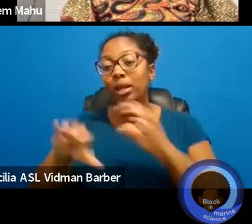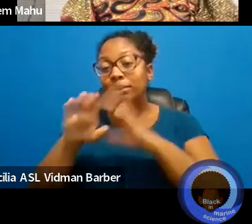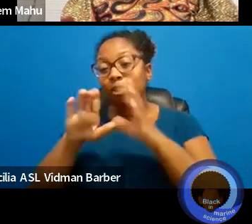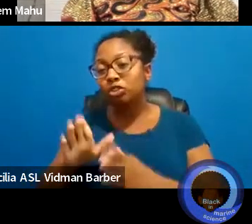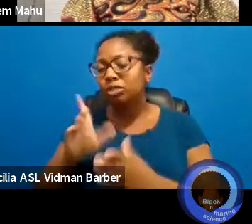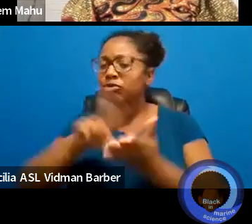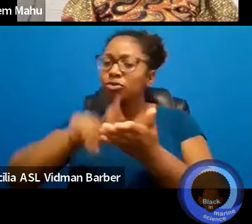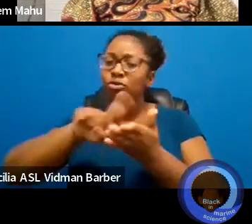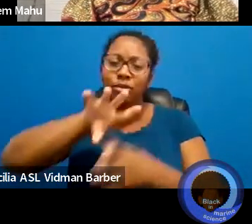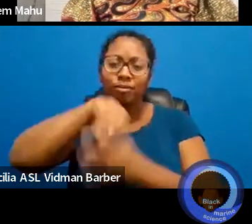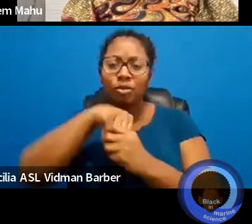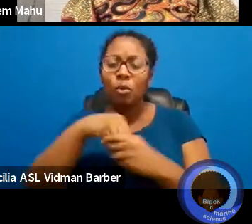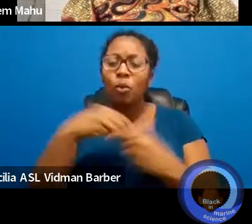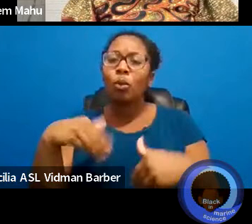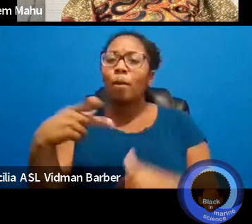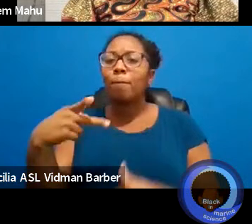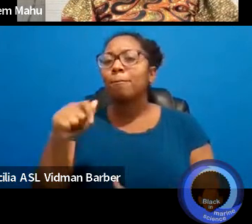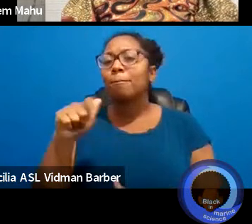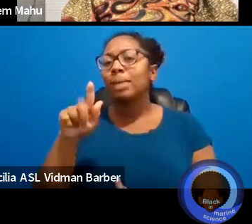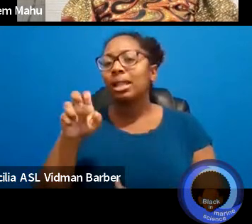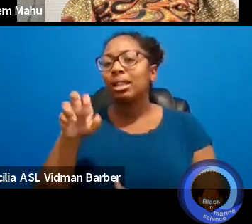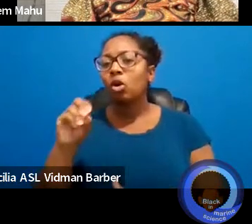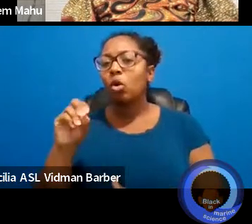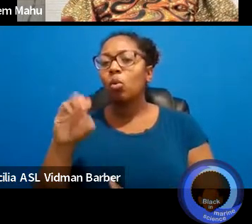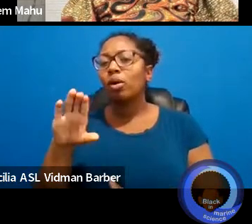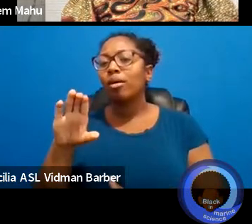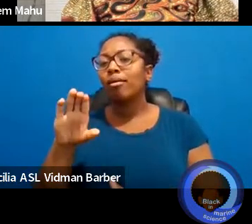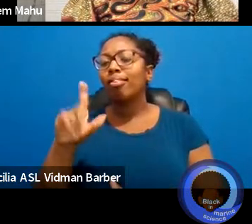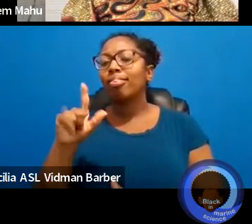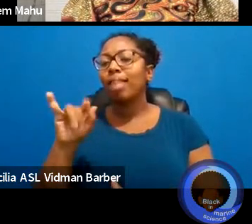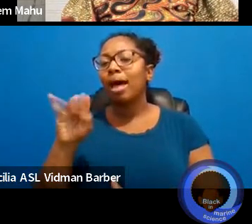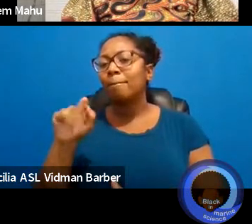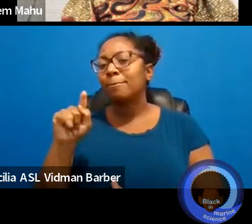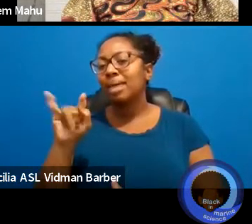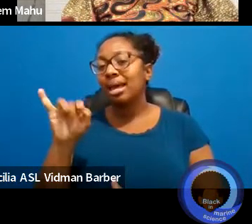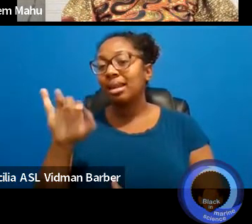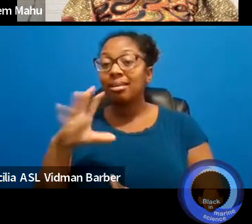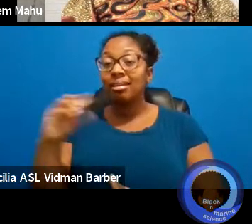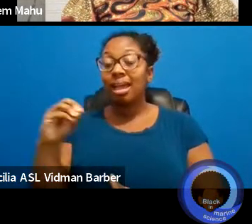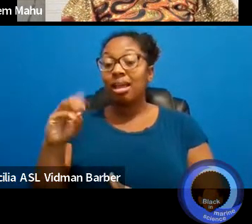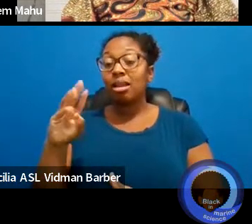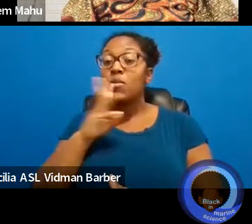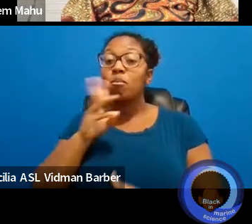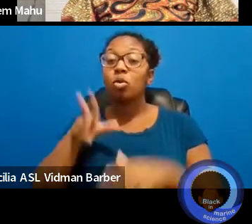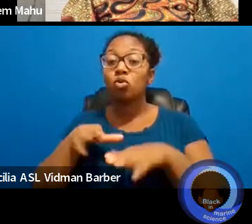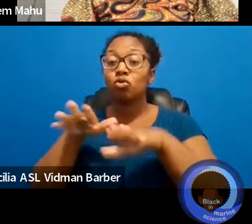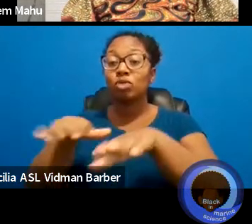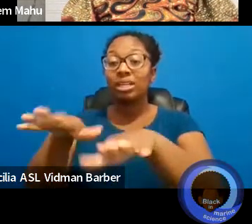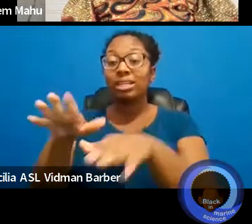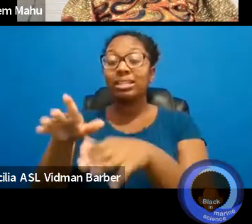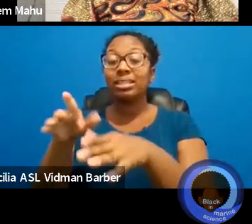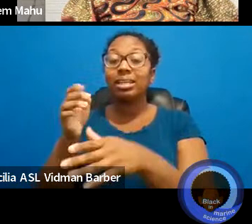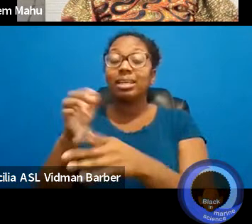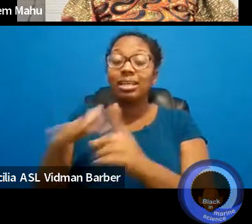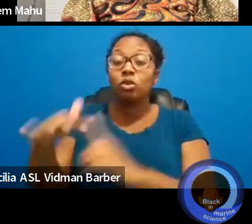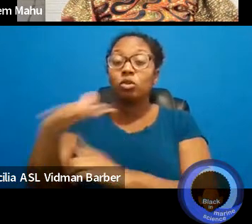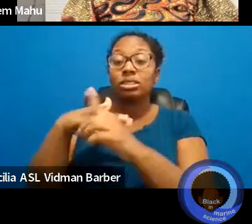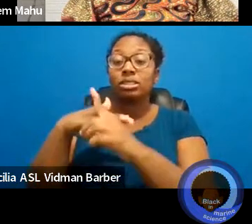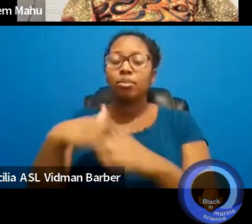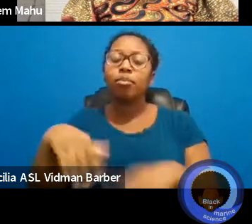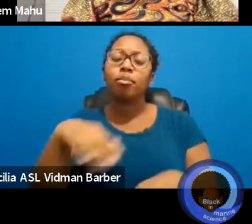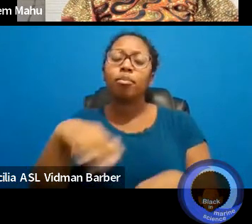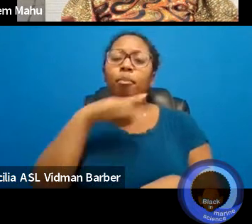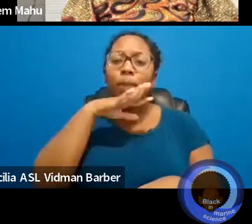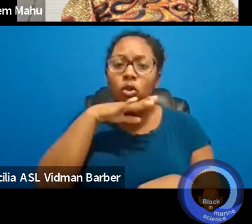on paleoclimatic and environmental reconstructions of marine ecosystems, marine pollutions,